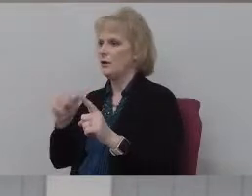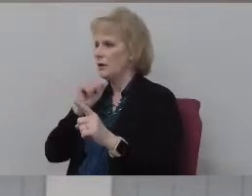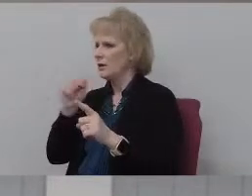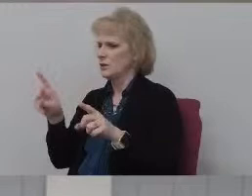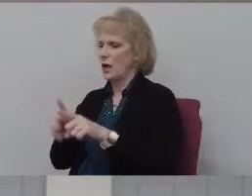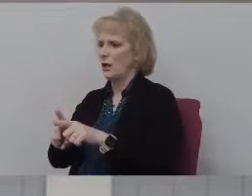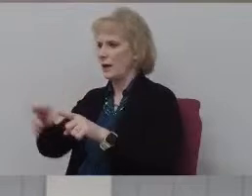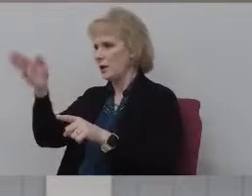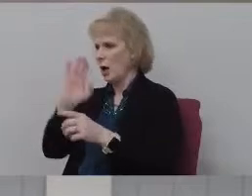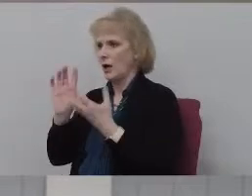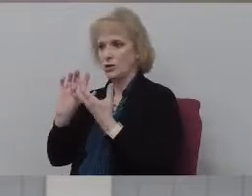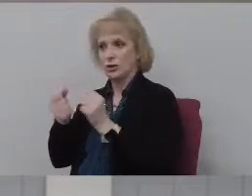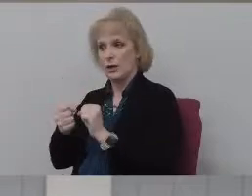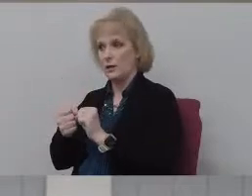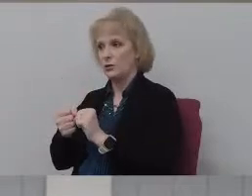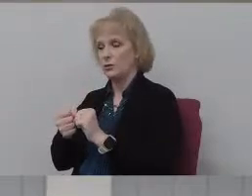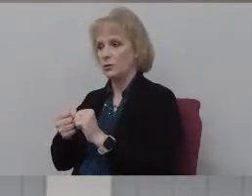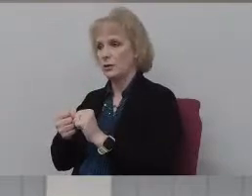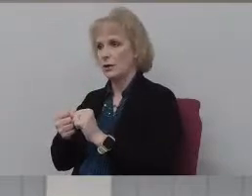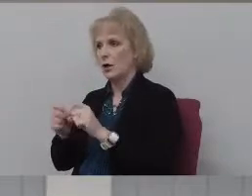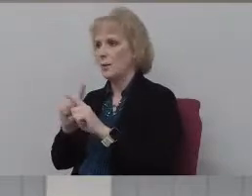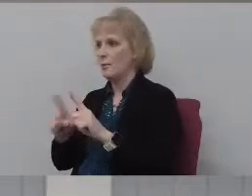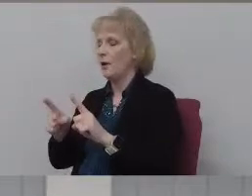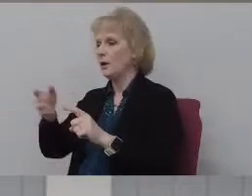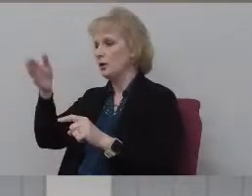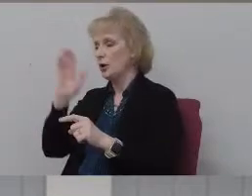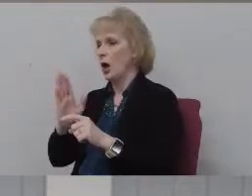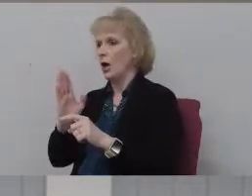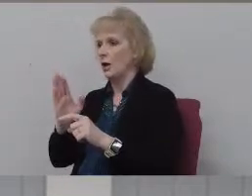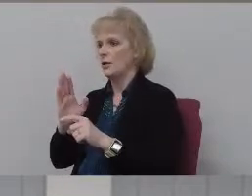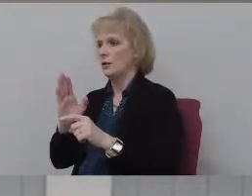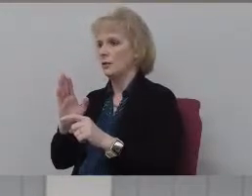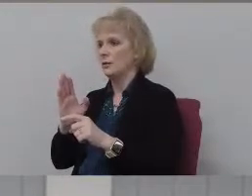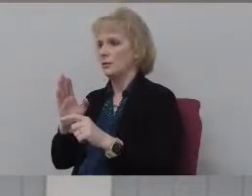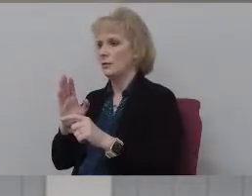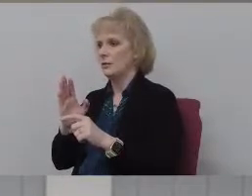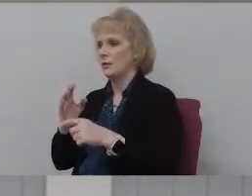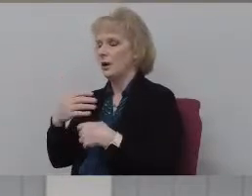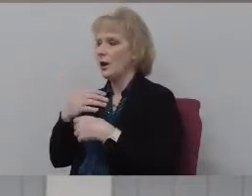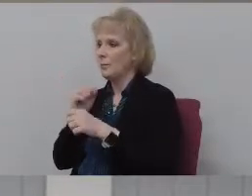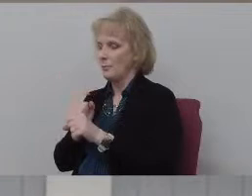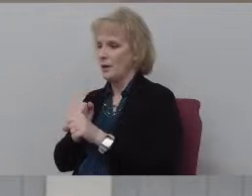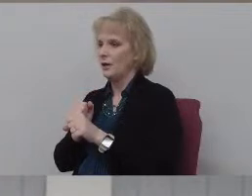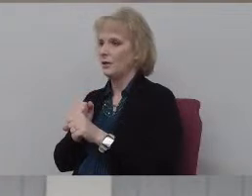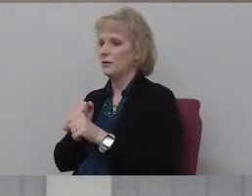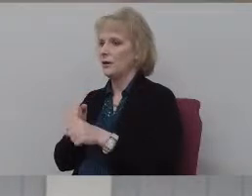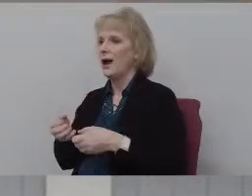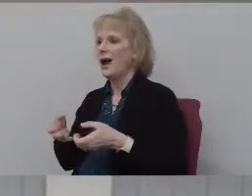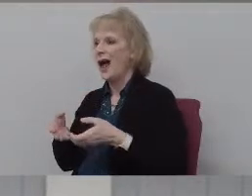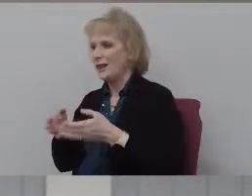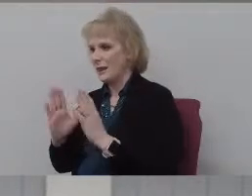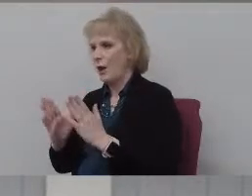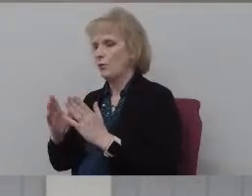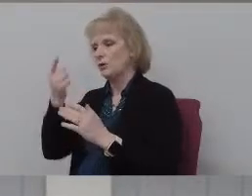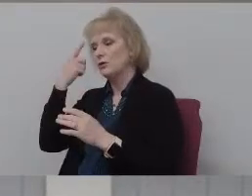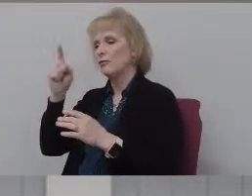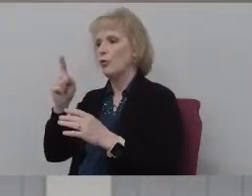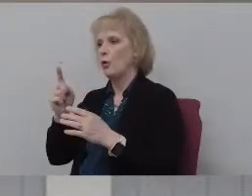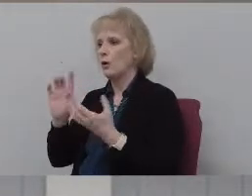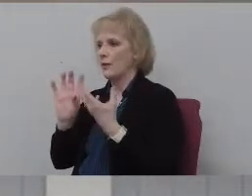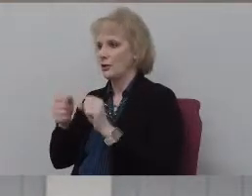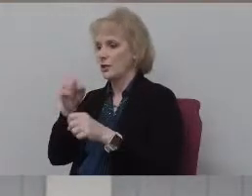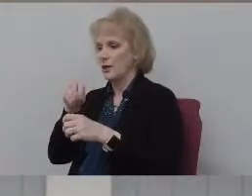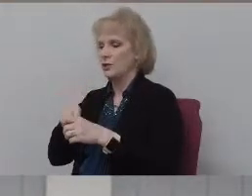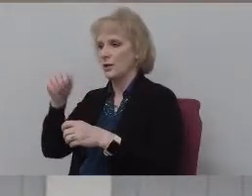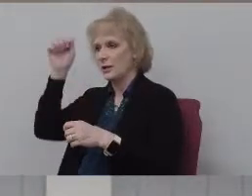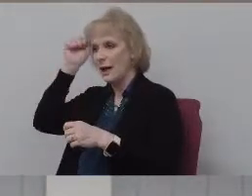God changed, but God did make account for the change in Adam and